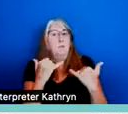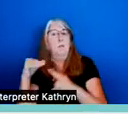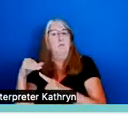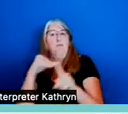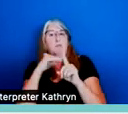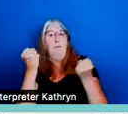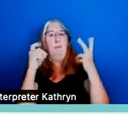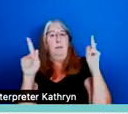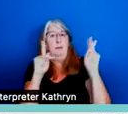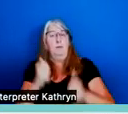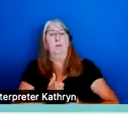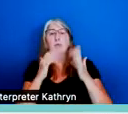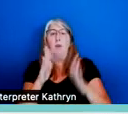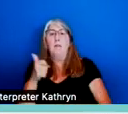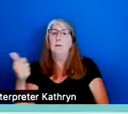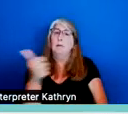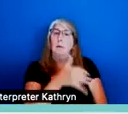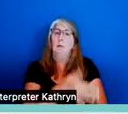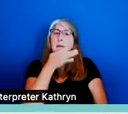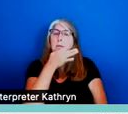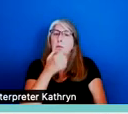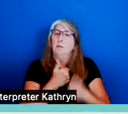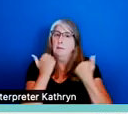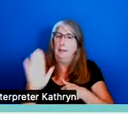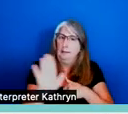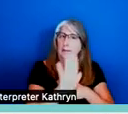that survivors are the experts of their lives.